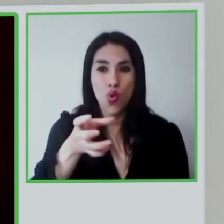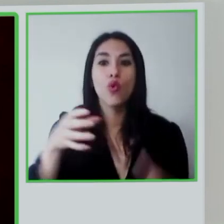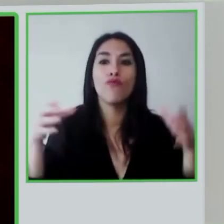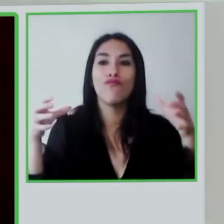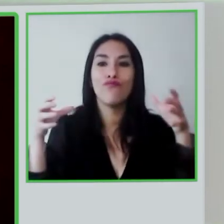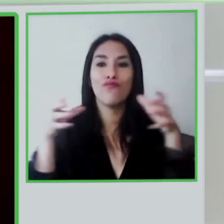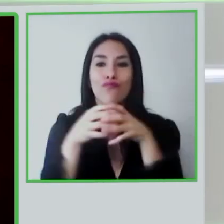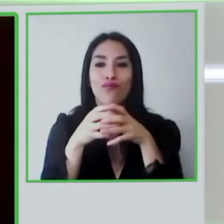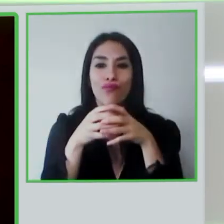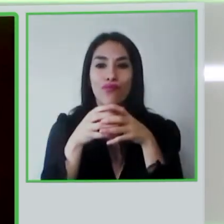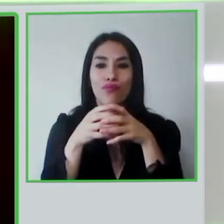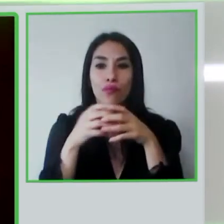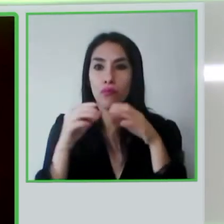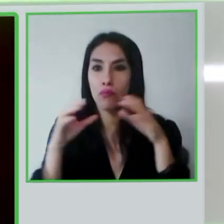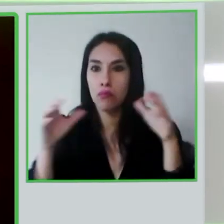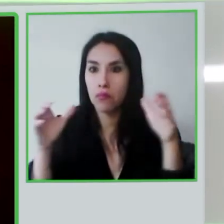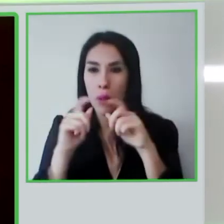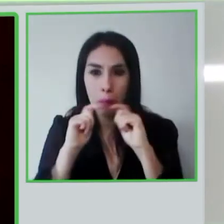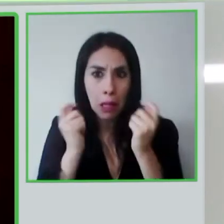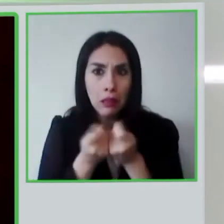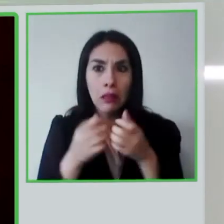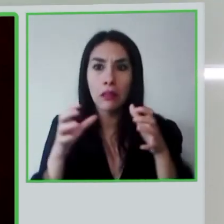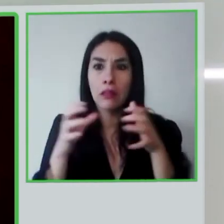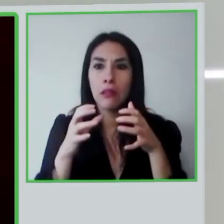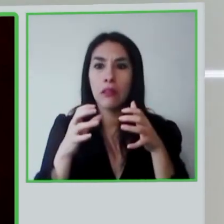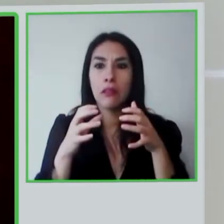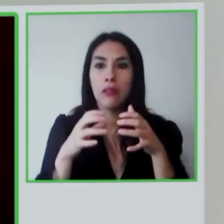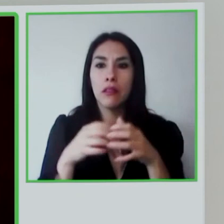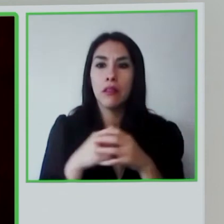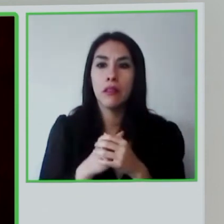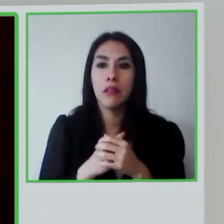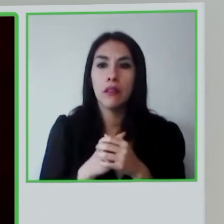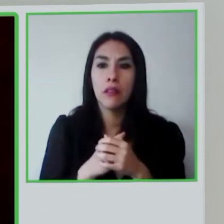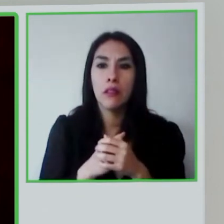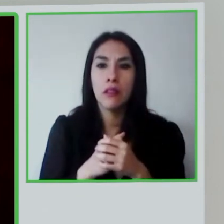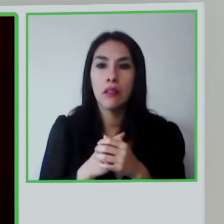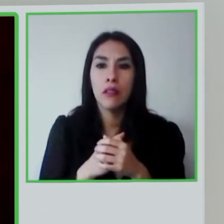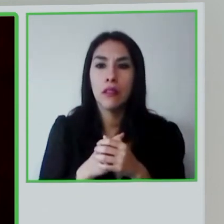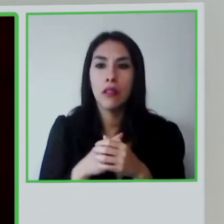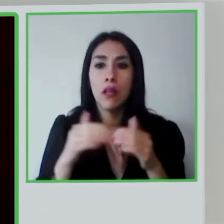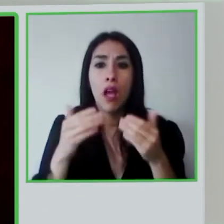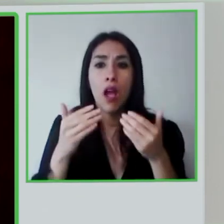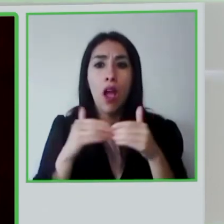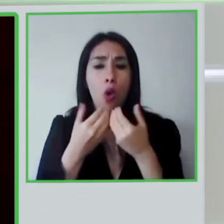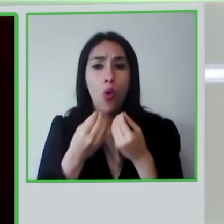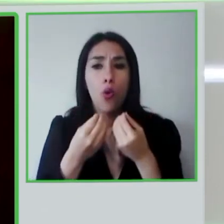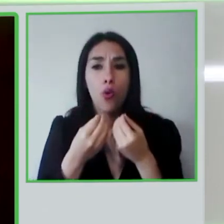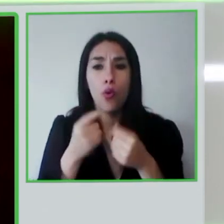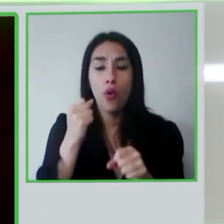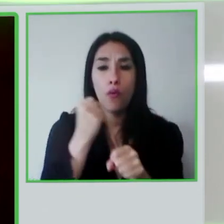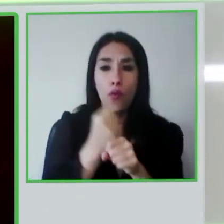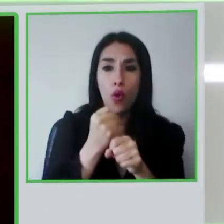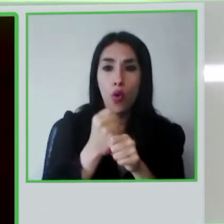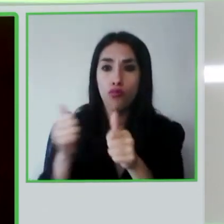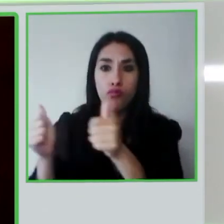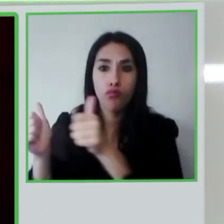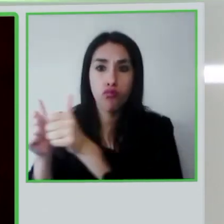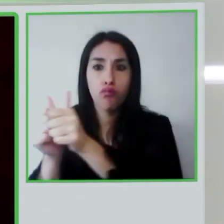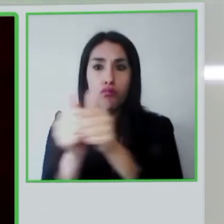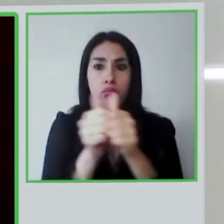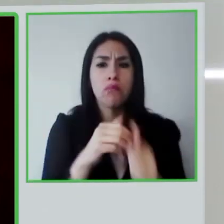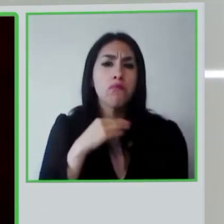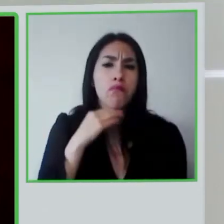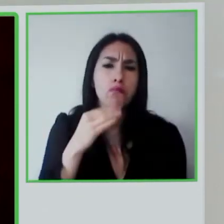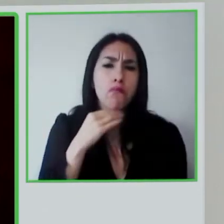monitor the quality on the service. And it, the objective is that each colleague, any person, could have access to